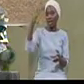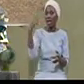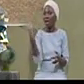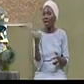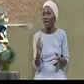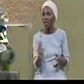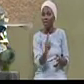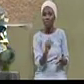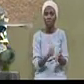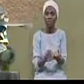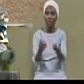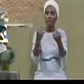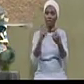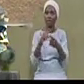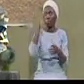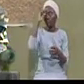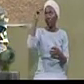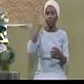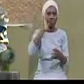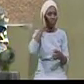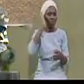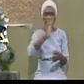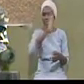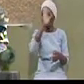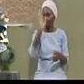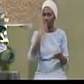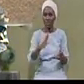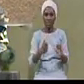way, the truth.